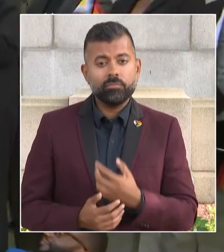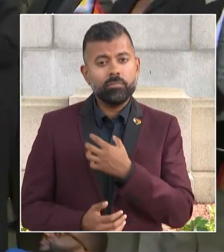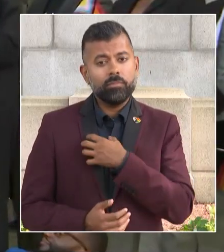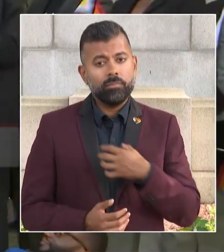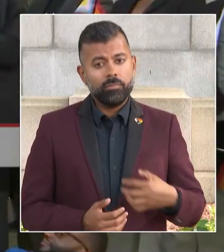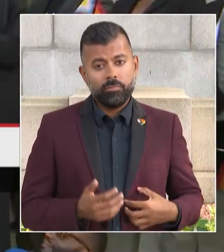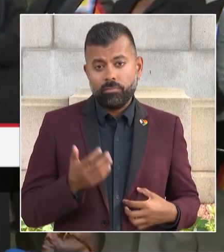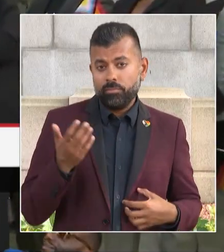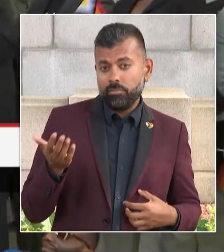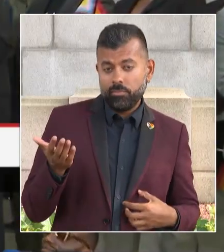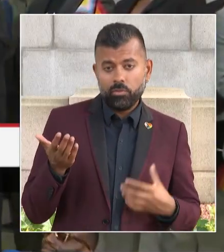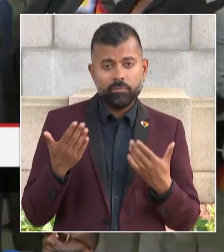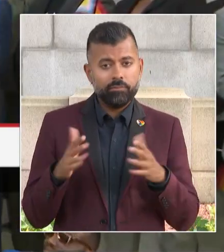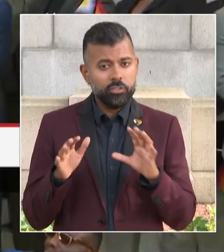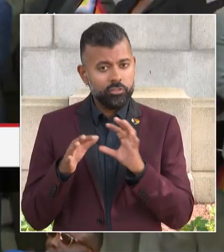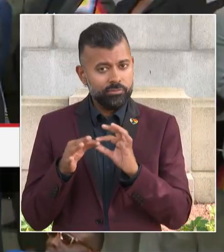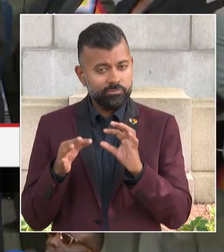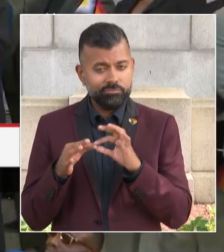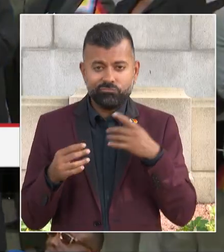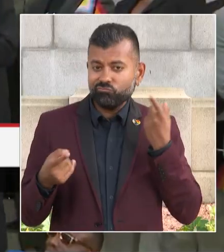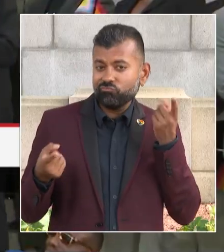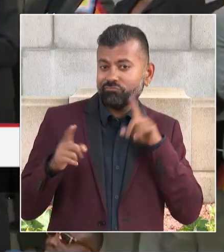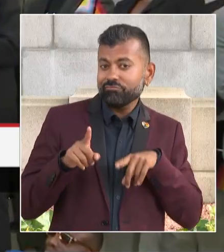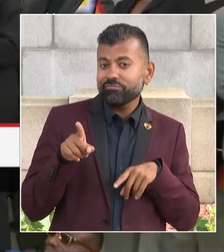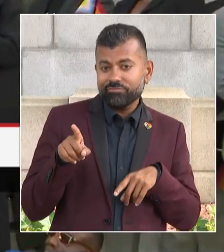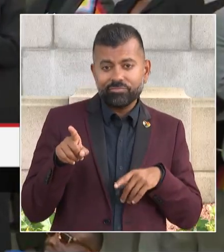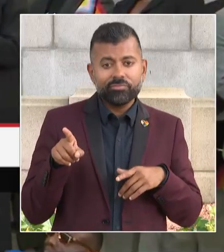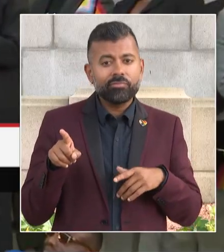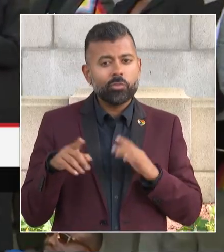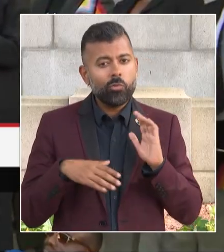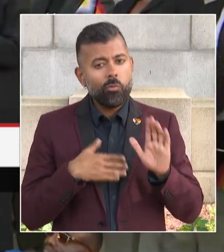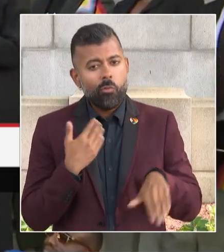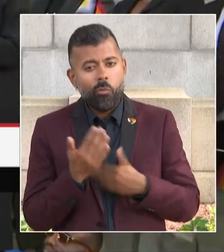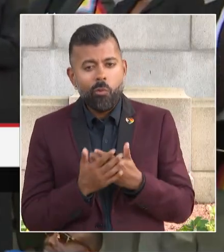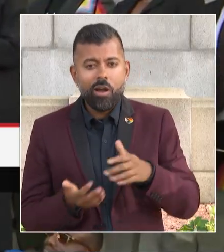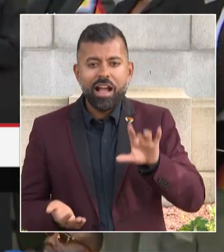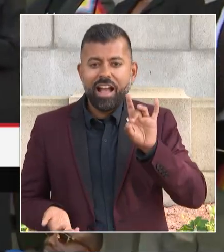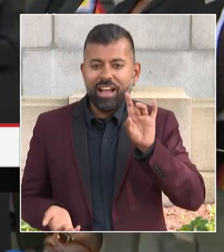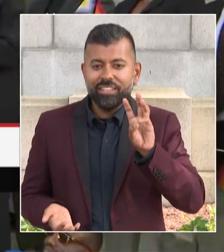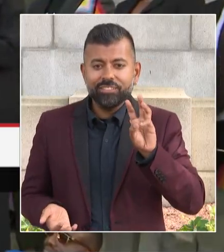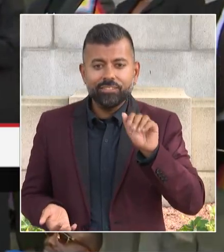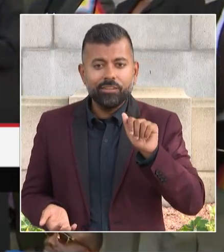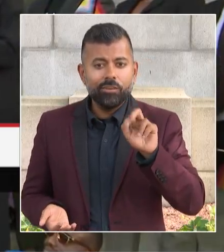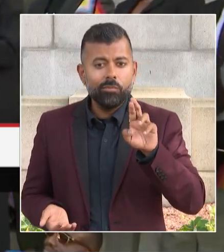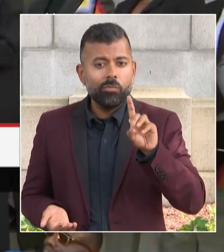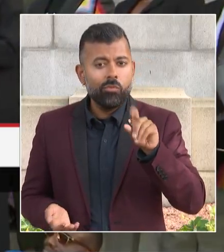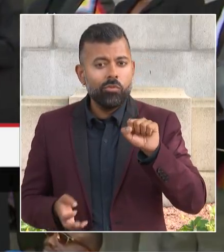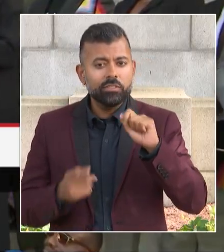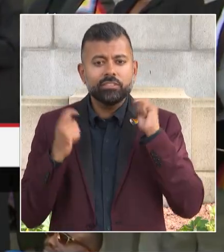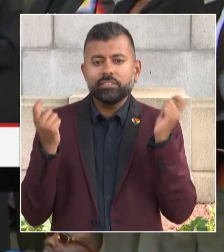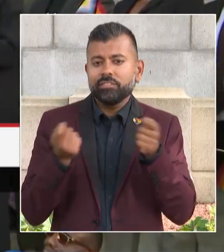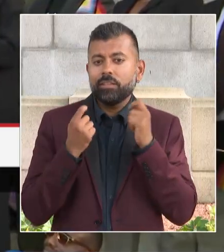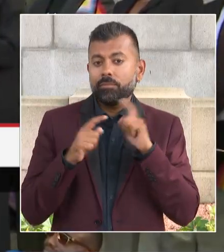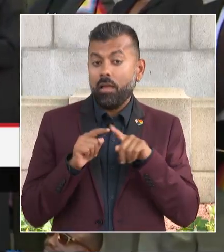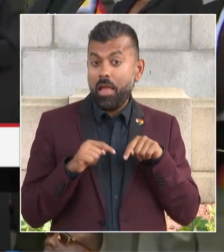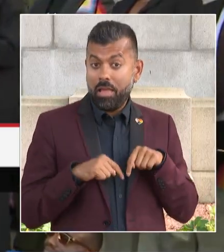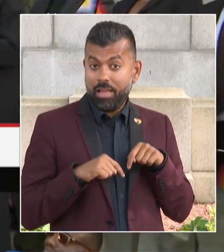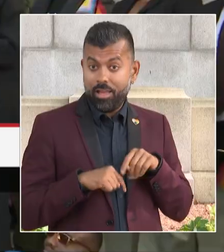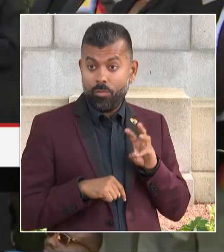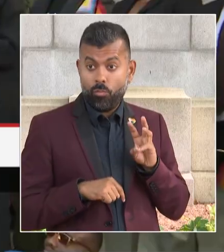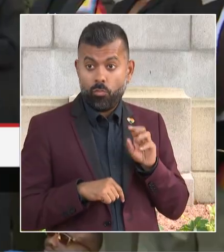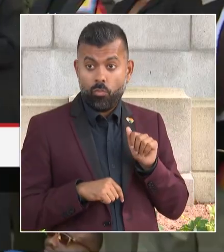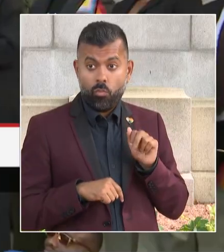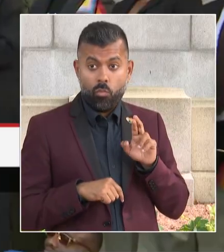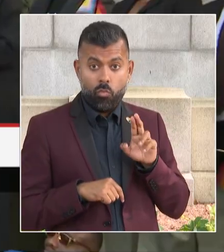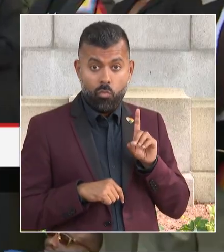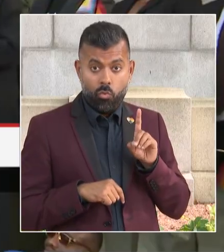all 8 wards. But in Ward 2, we're so proud to be home to so many communities, including DuPont Circle, Logan